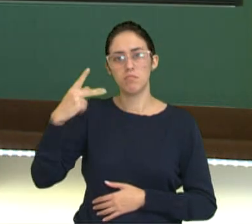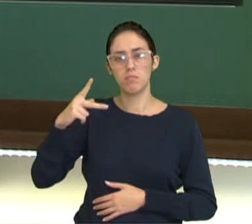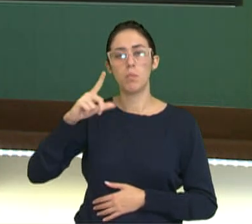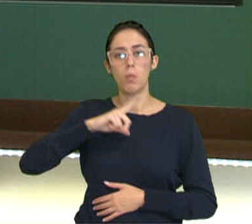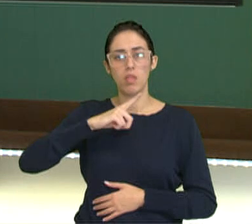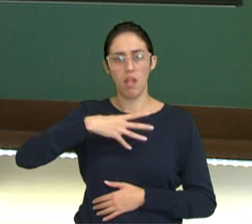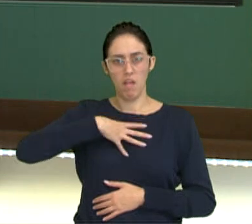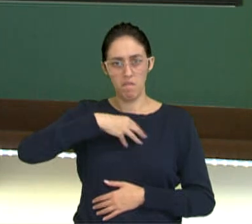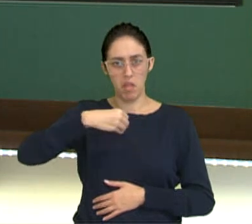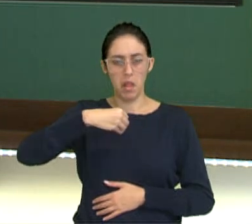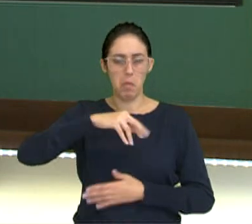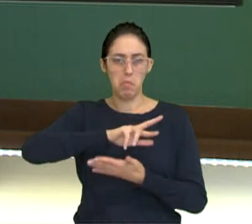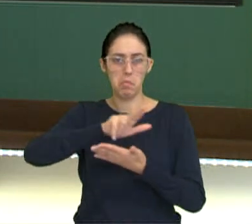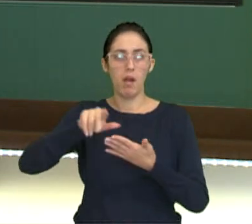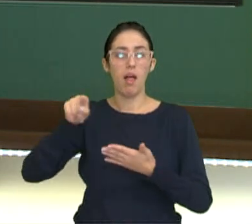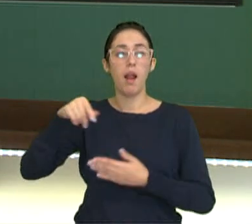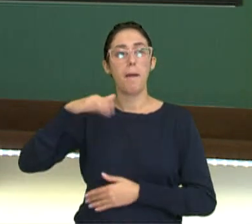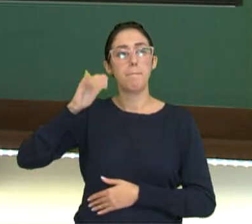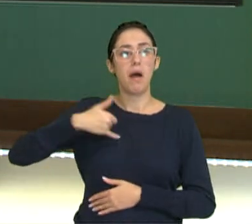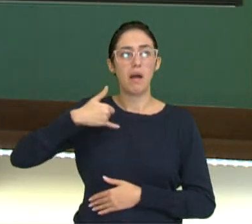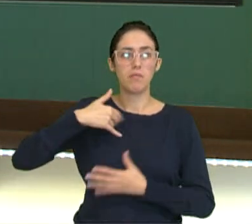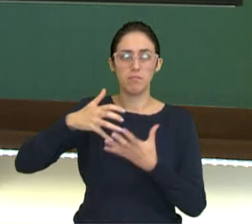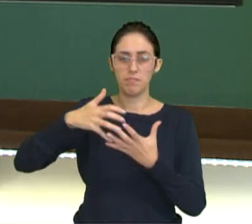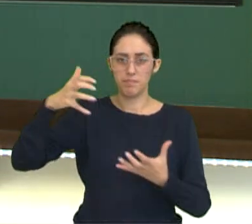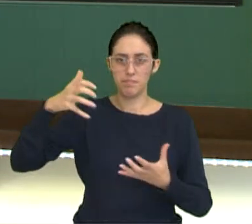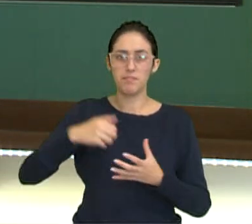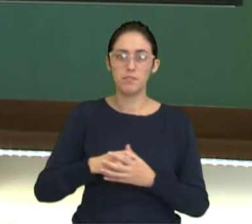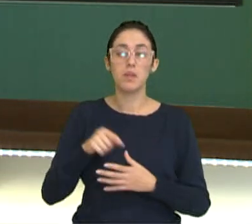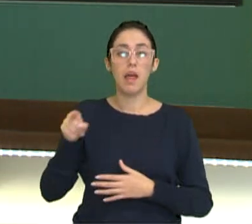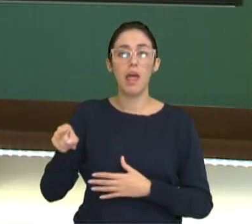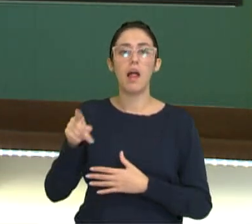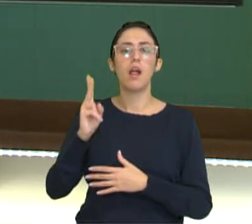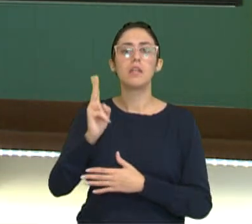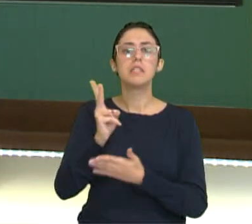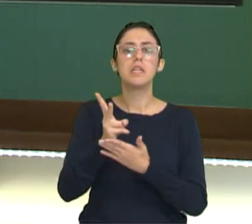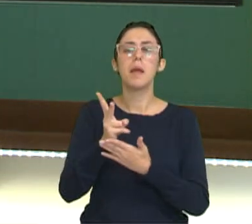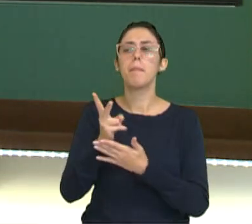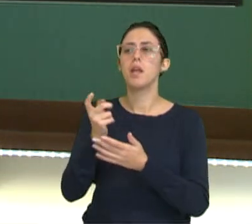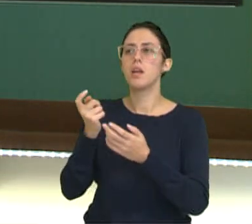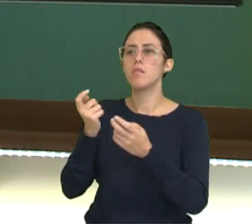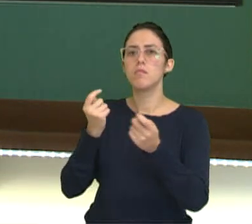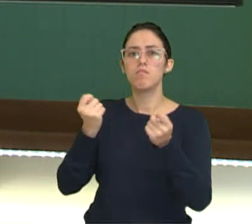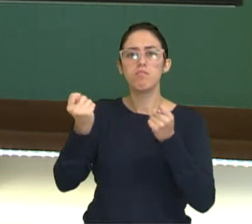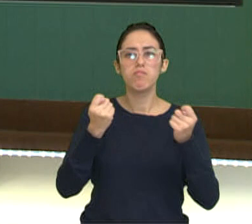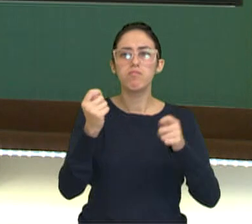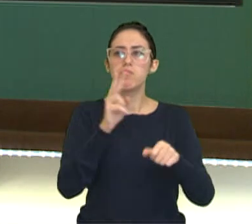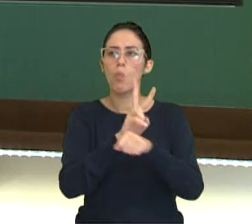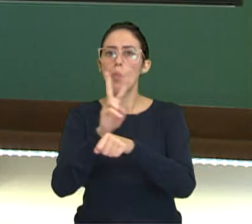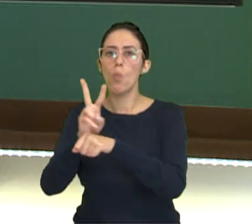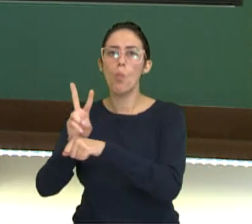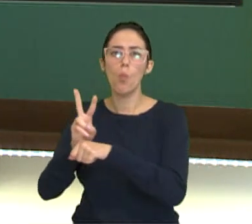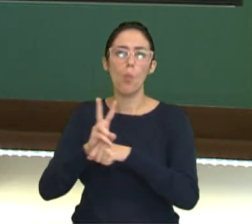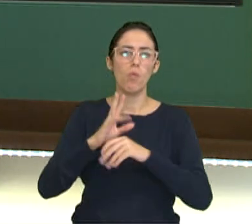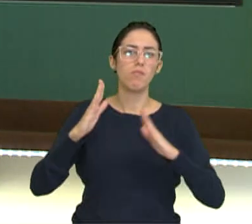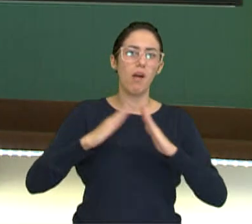sido criada para que ela fosse a controladora da casa real da família. E aqui,